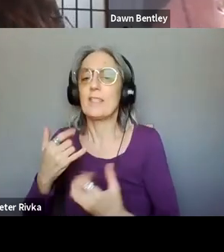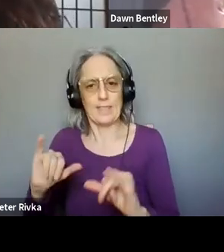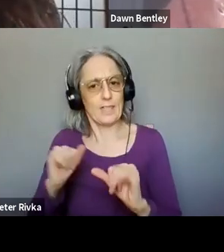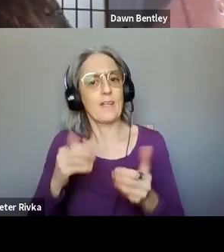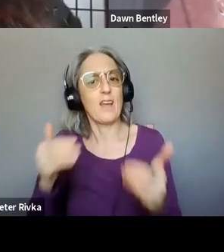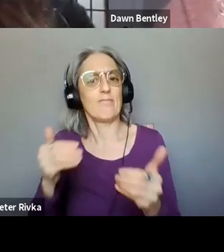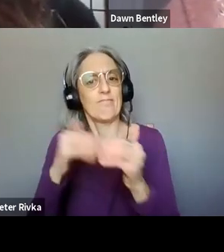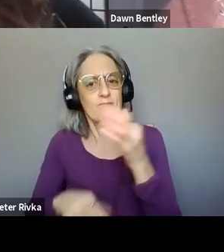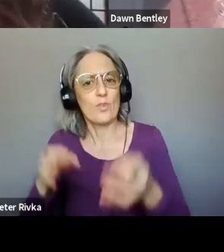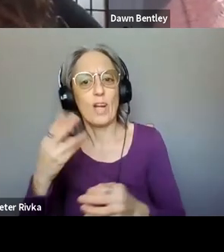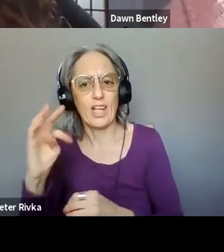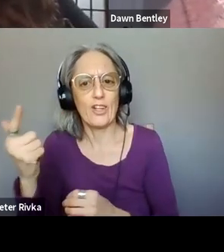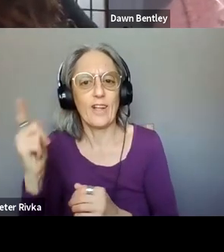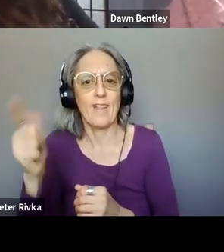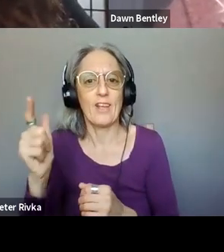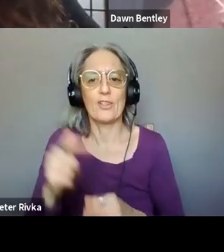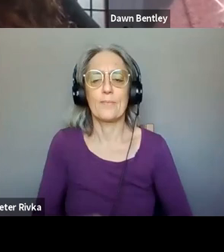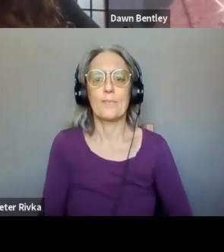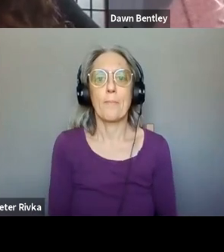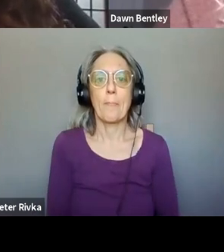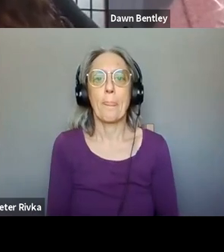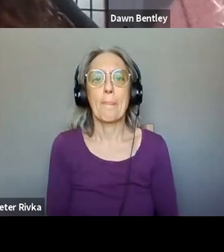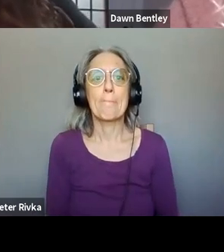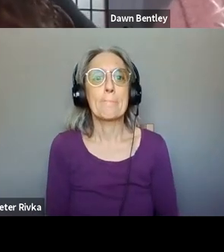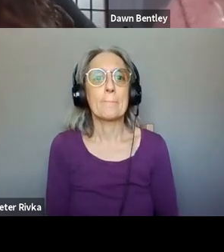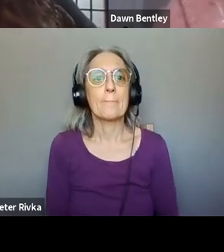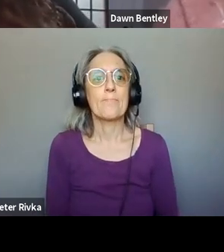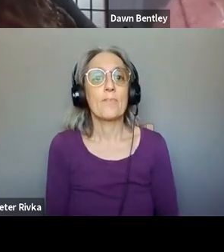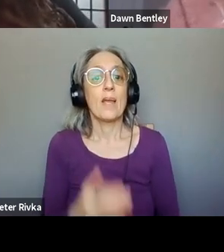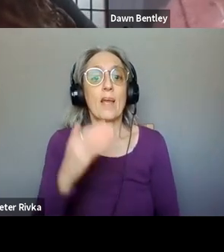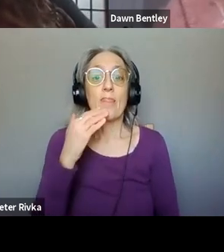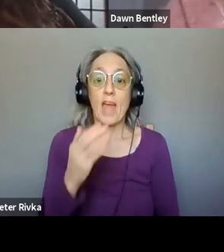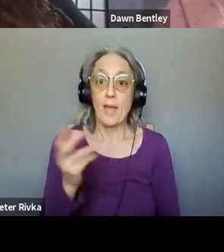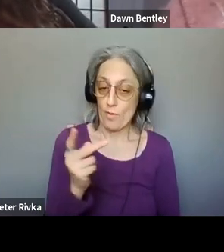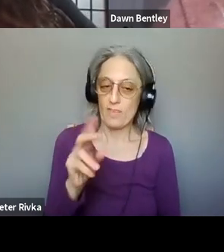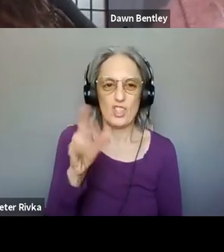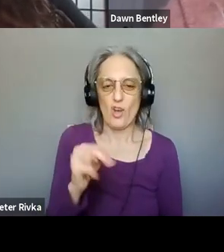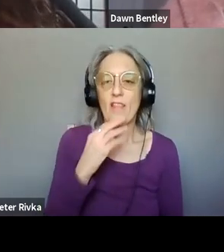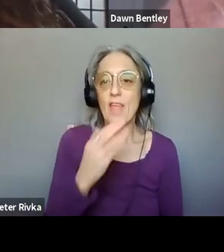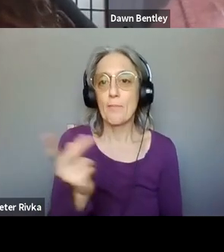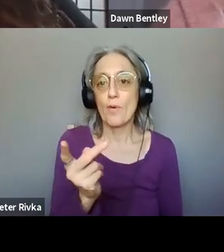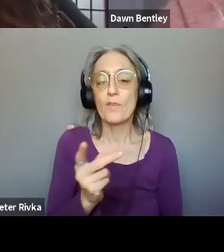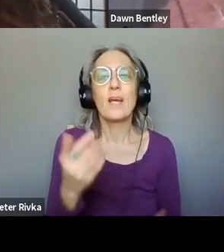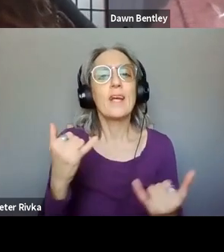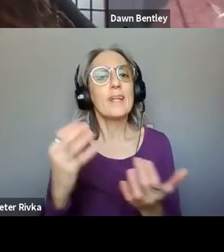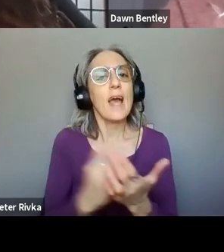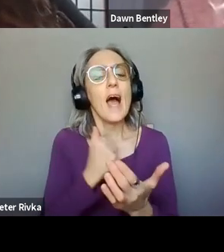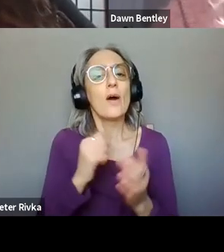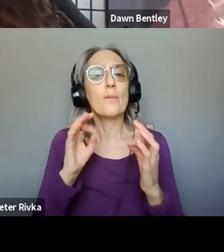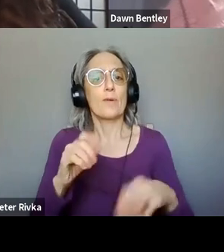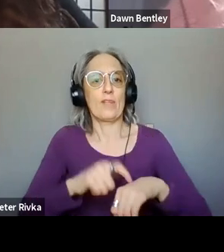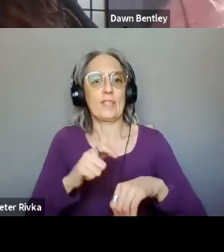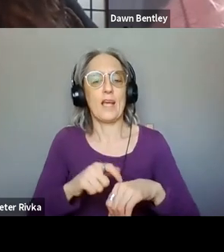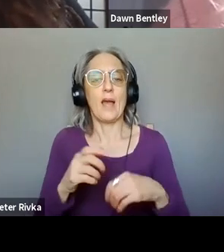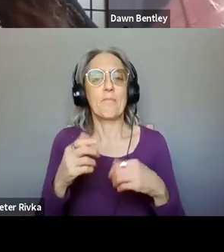appointed in their case. Thank you both. So I think it's a good time to talk a little bit about what